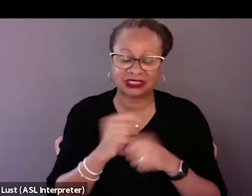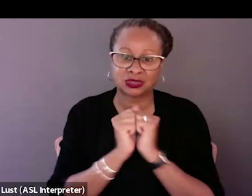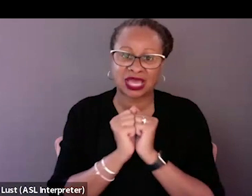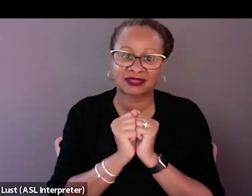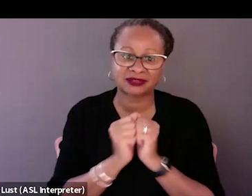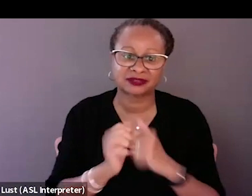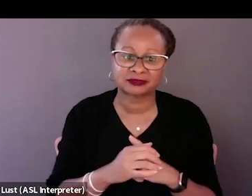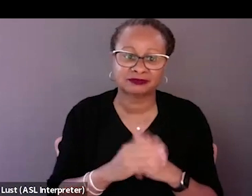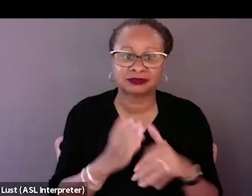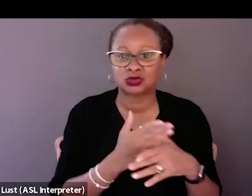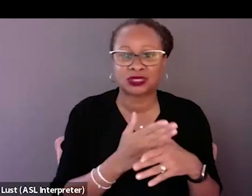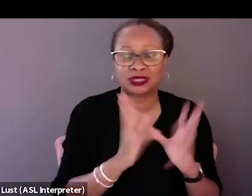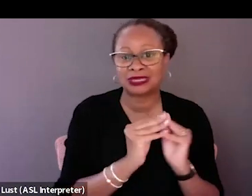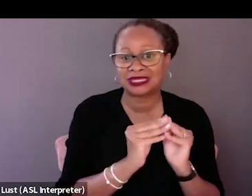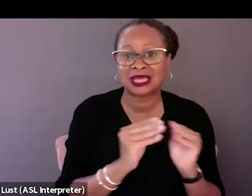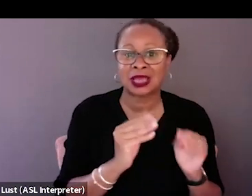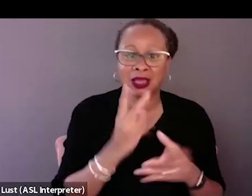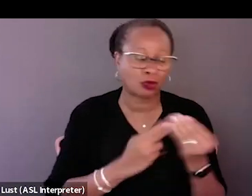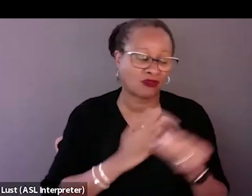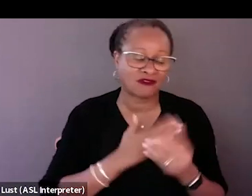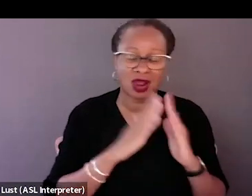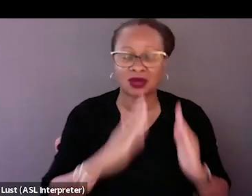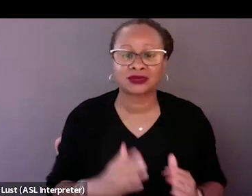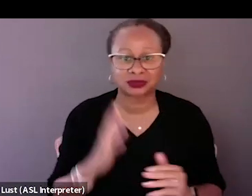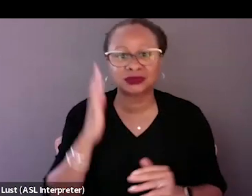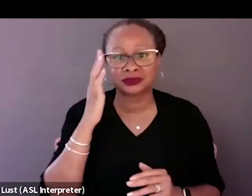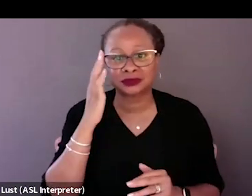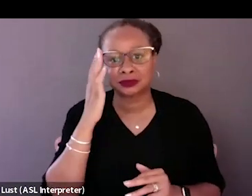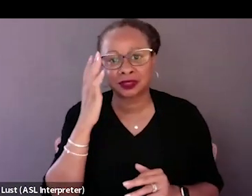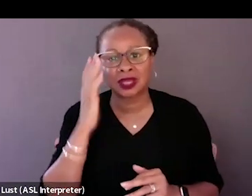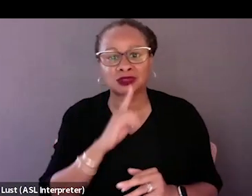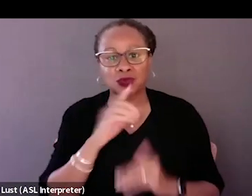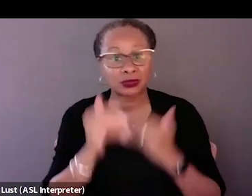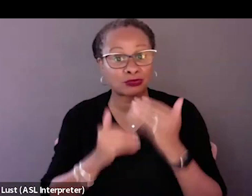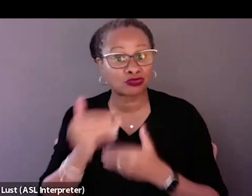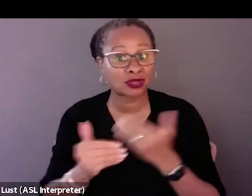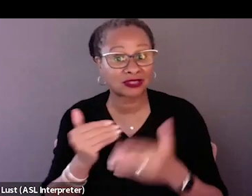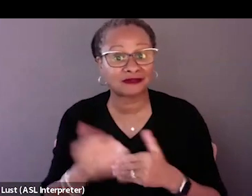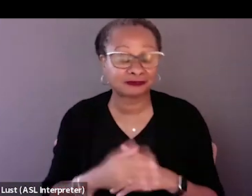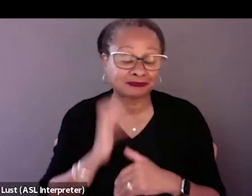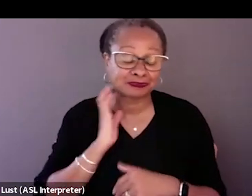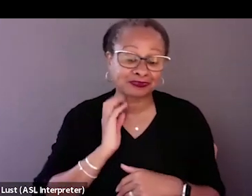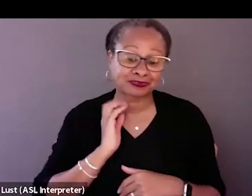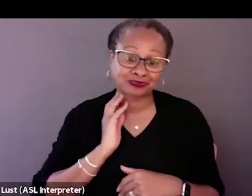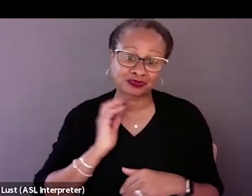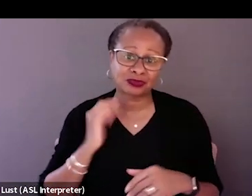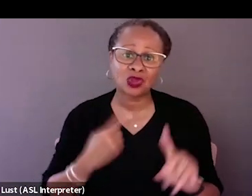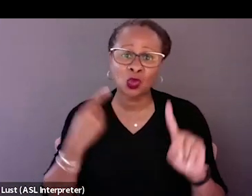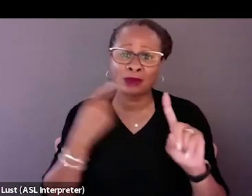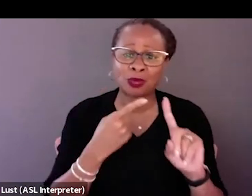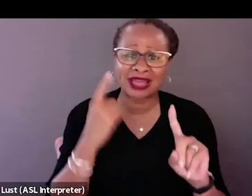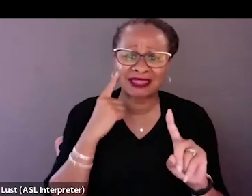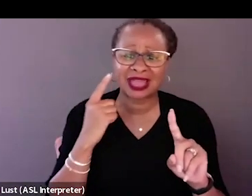these meetings in both of our houses. So yeah, it really was just progressive. Like, I think at one point I was supposed to be the script